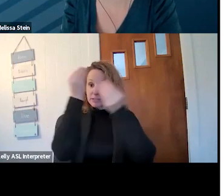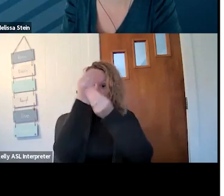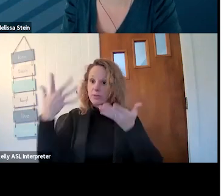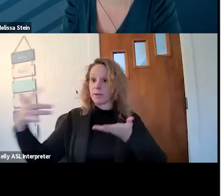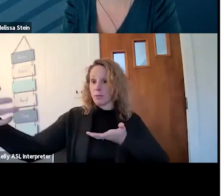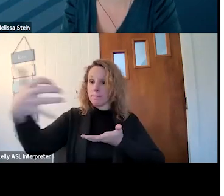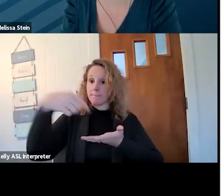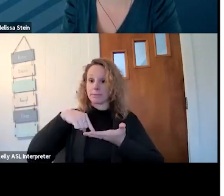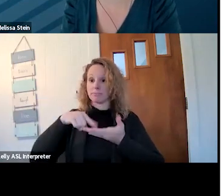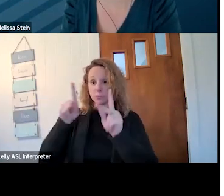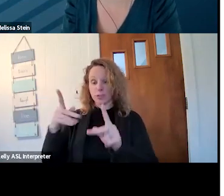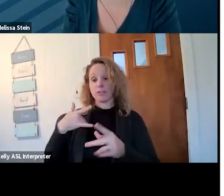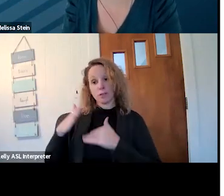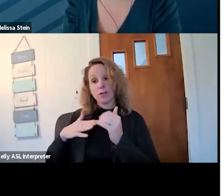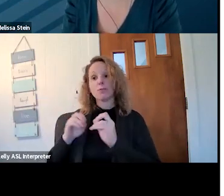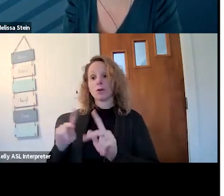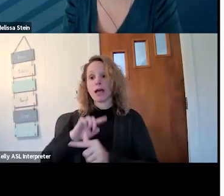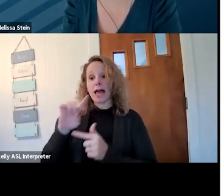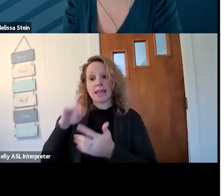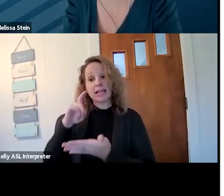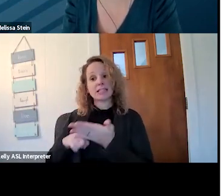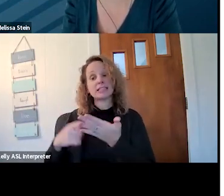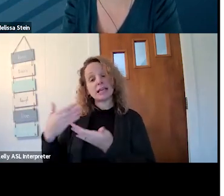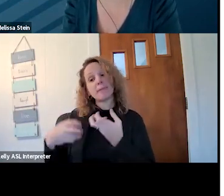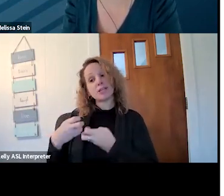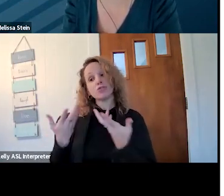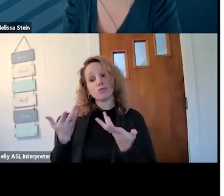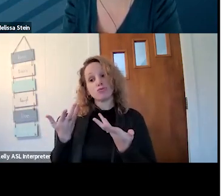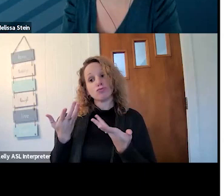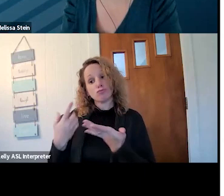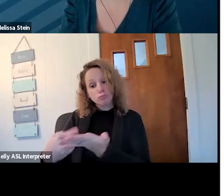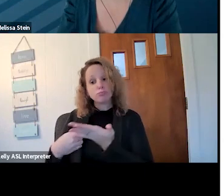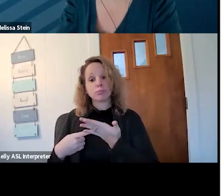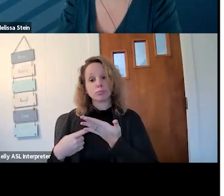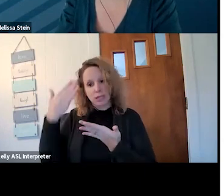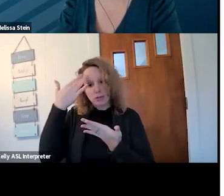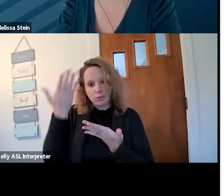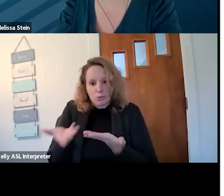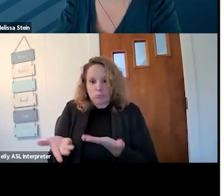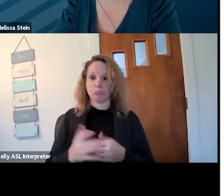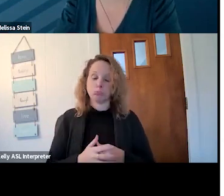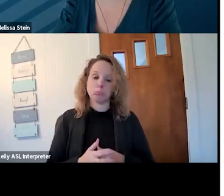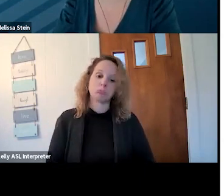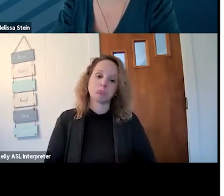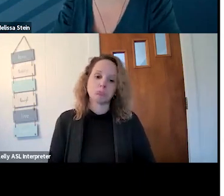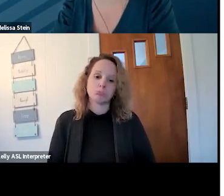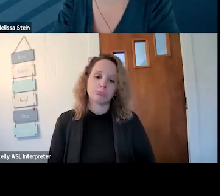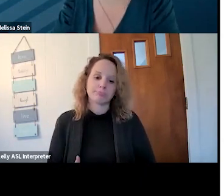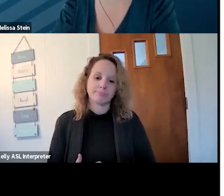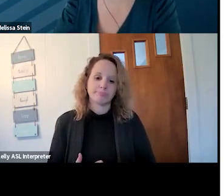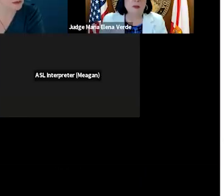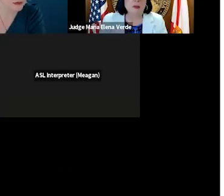making the person feel comfortable, and then addressing some of the issues that are pretty much known at the time.